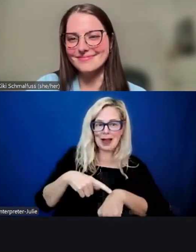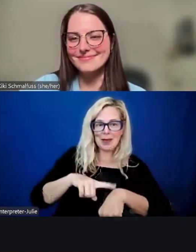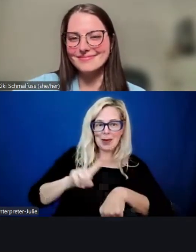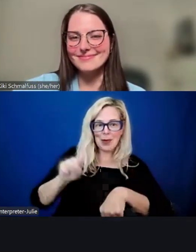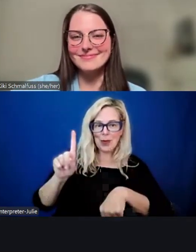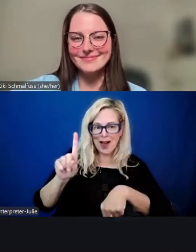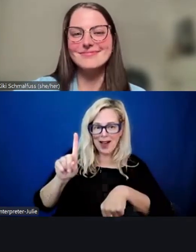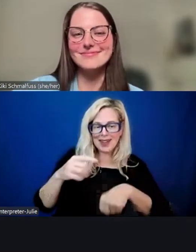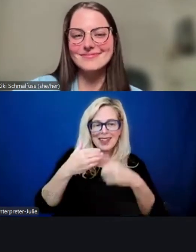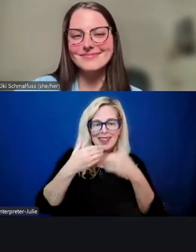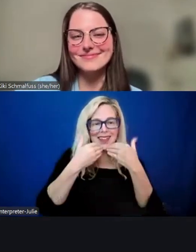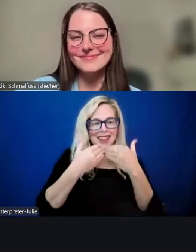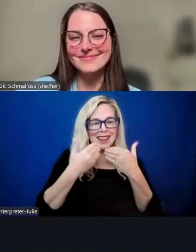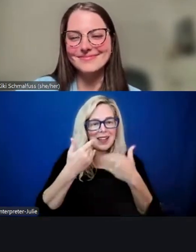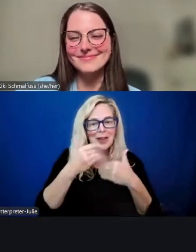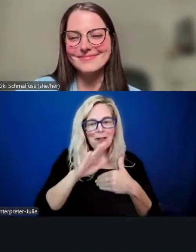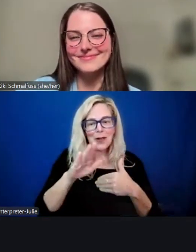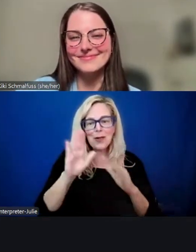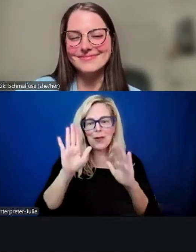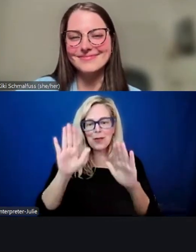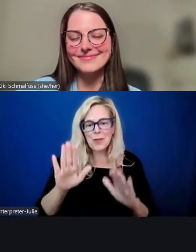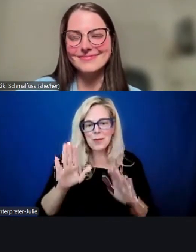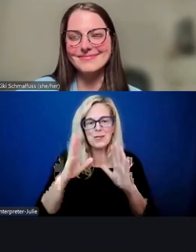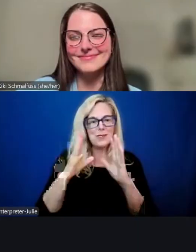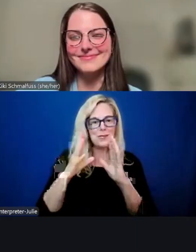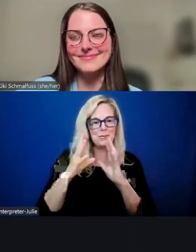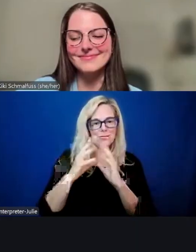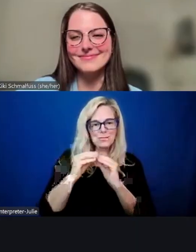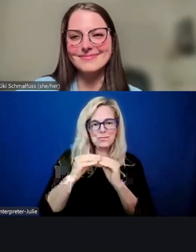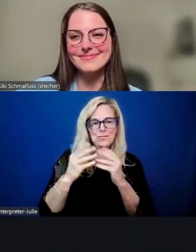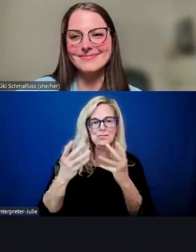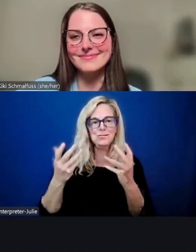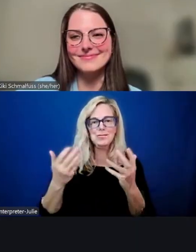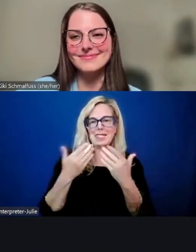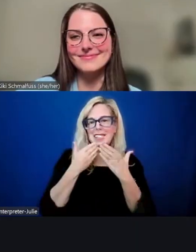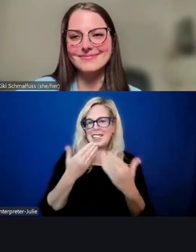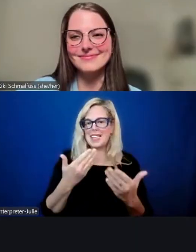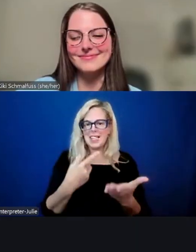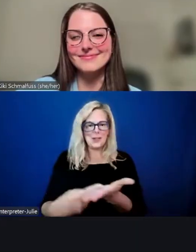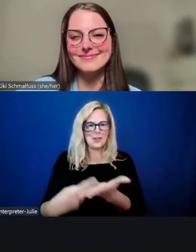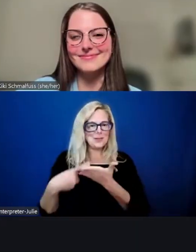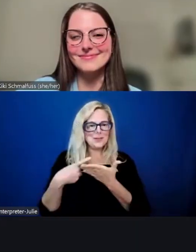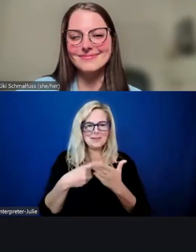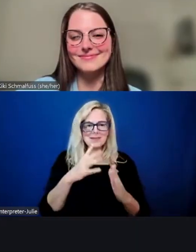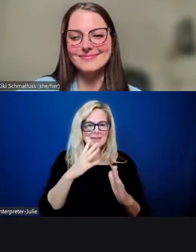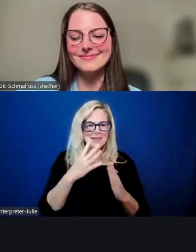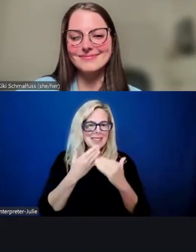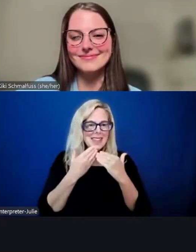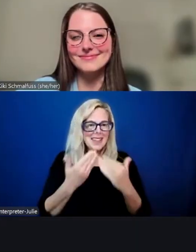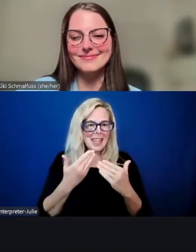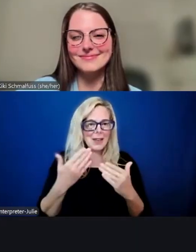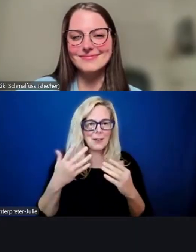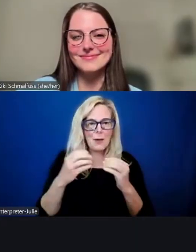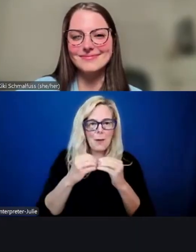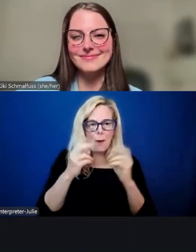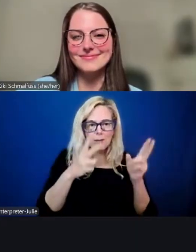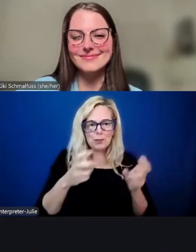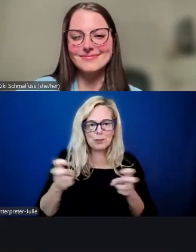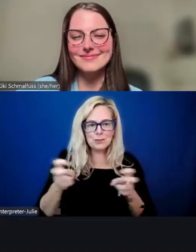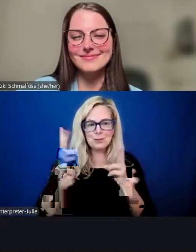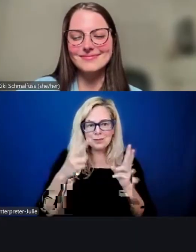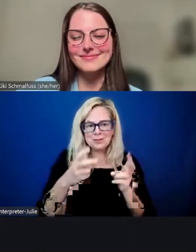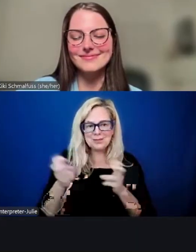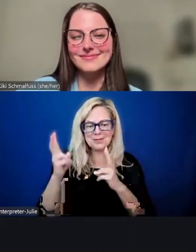for your wonderful talks again, and thank you for this wonderful conversation. Please feel free to put more things on Slido, and so our speakers